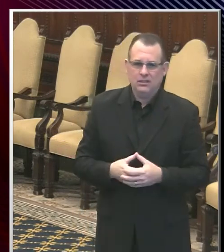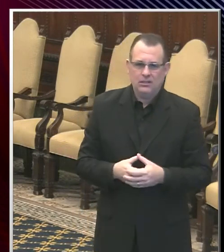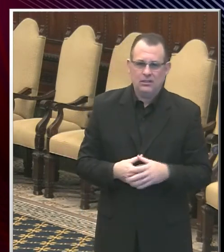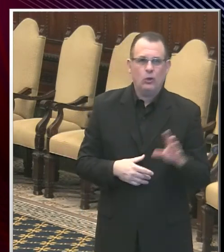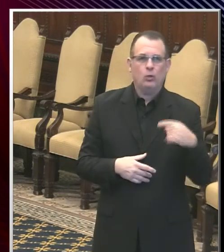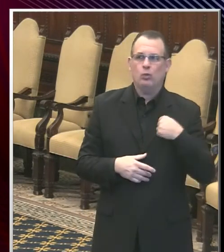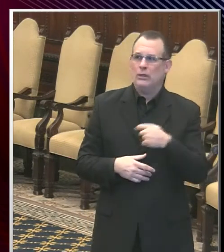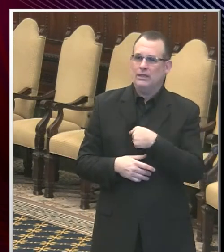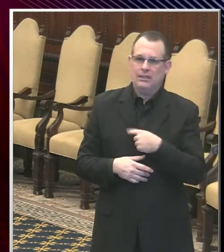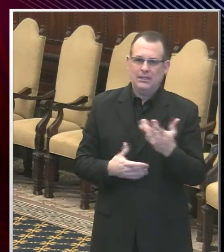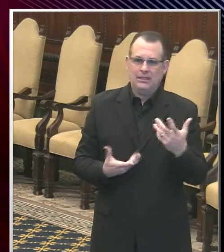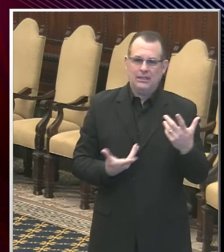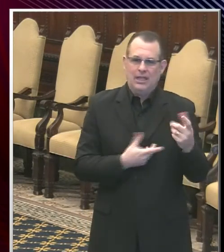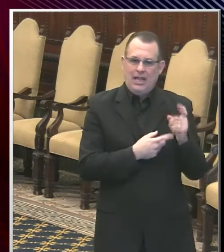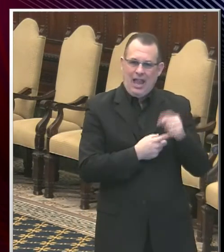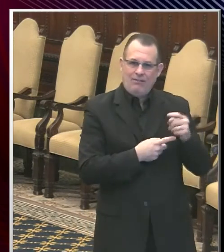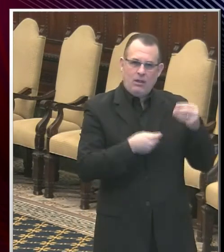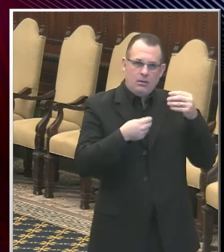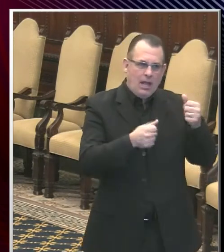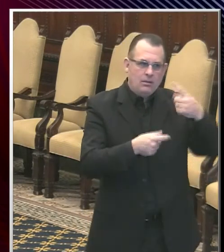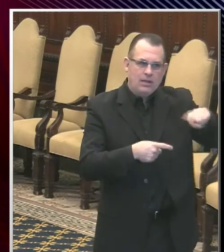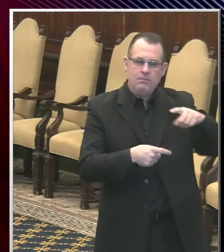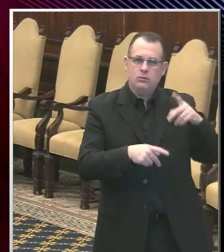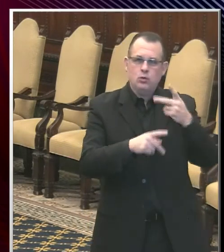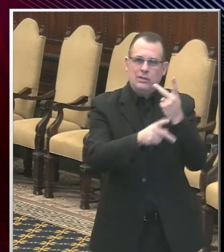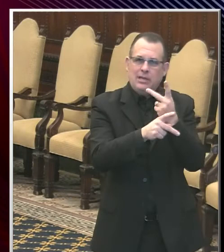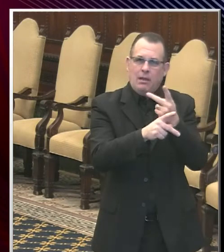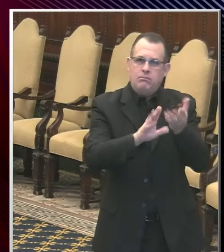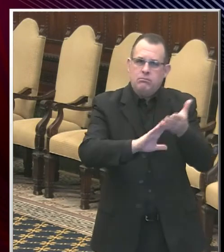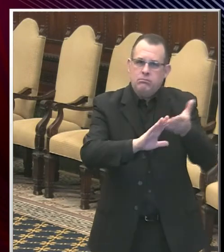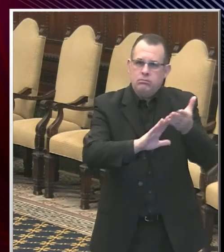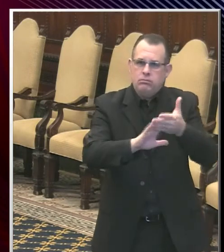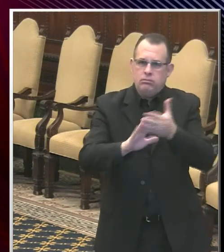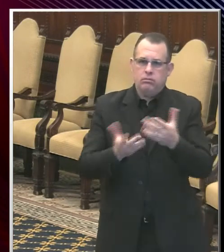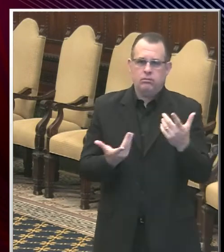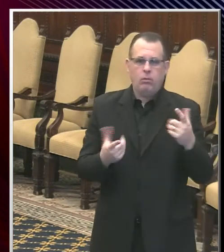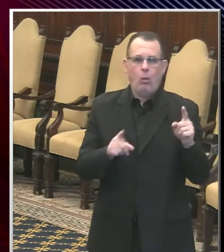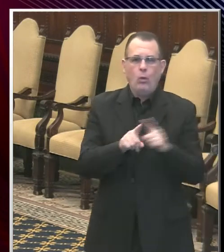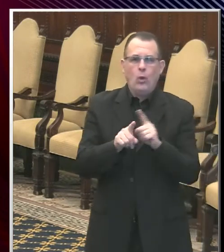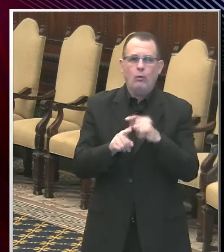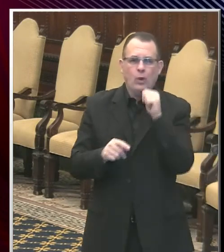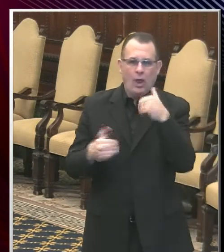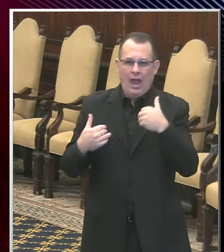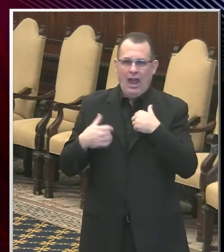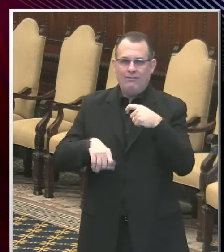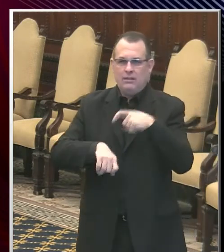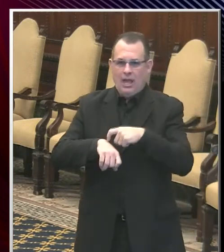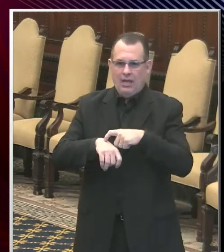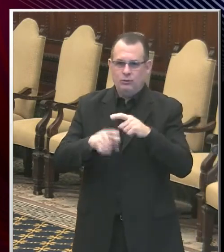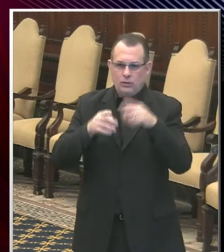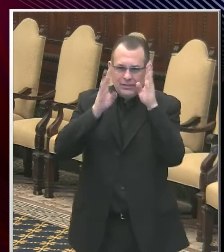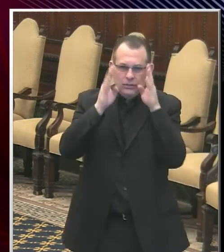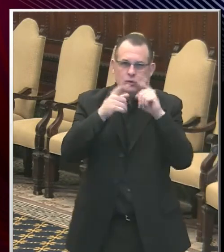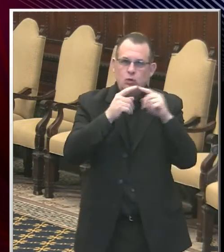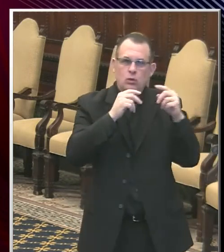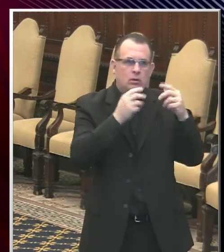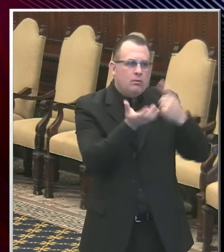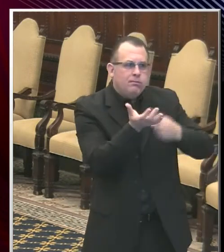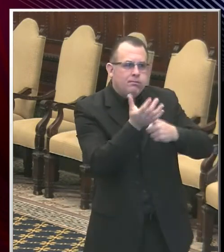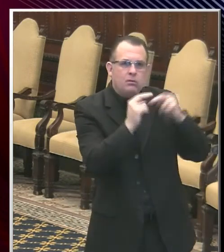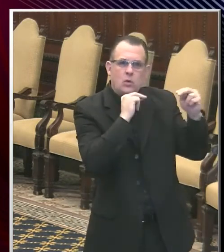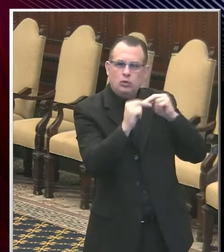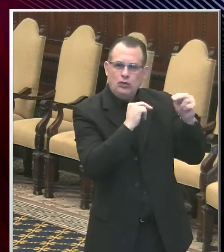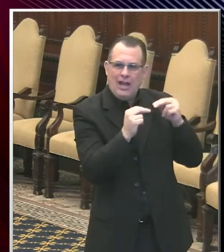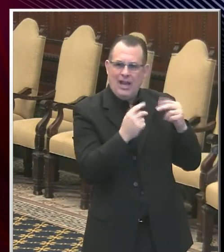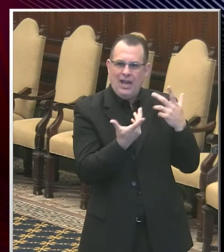we had to compensate them fairly. The other issue is we didn't have the time or the attention to be able to negotiate a 3 or